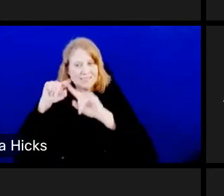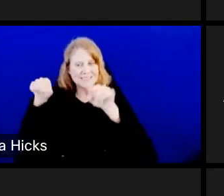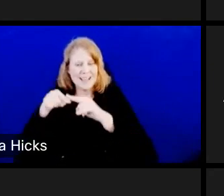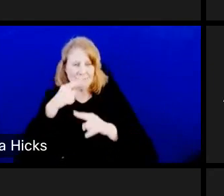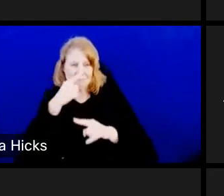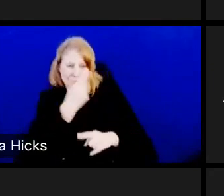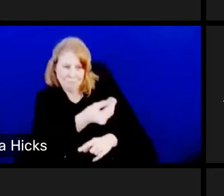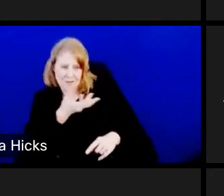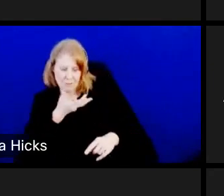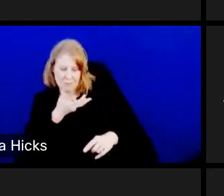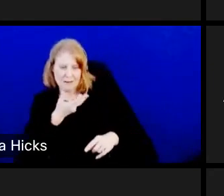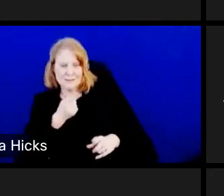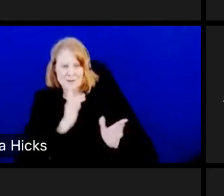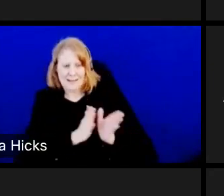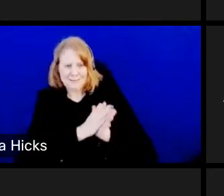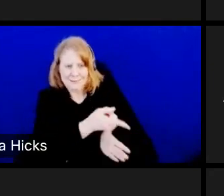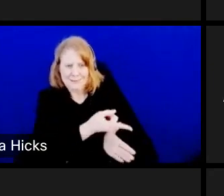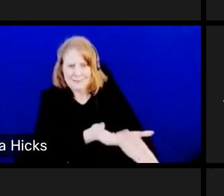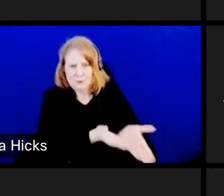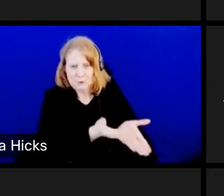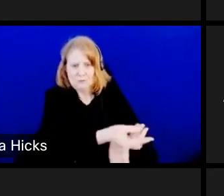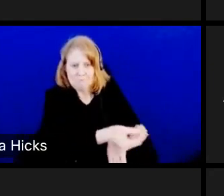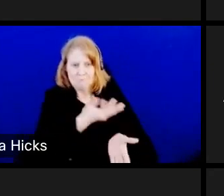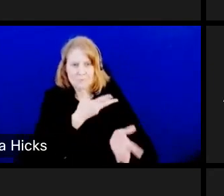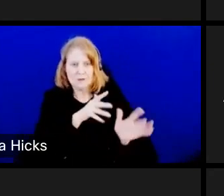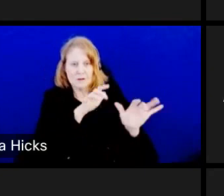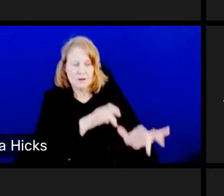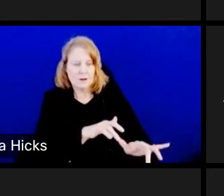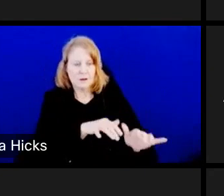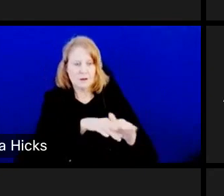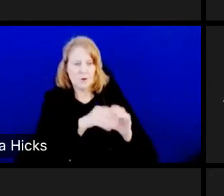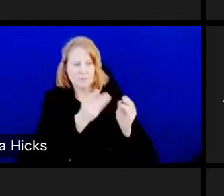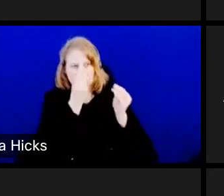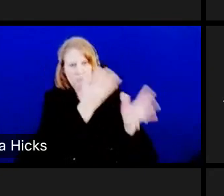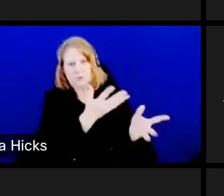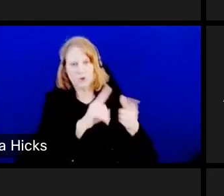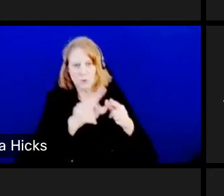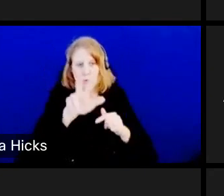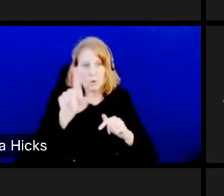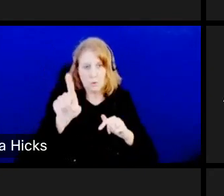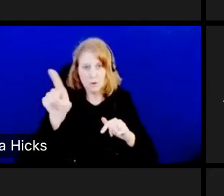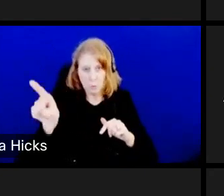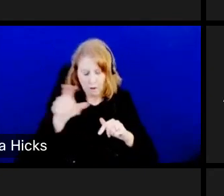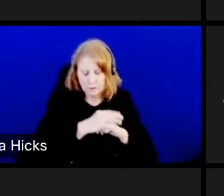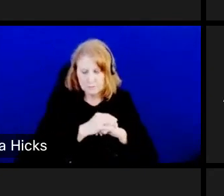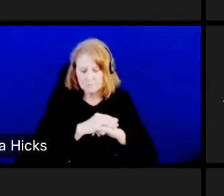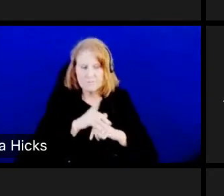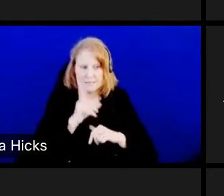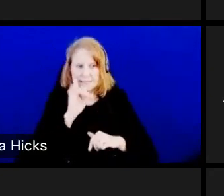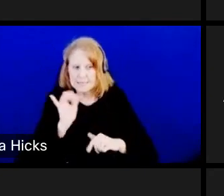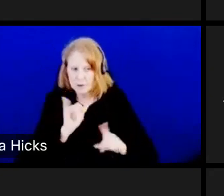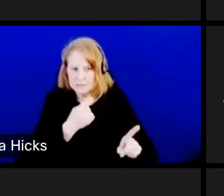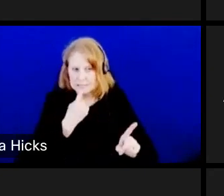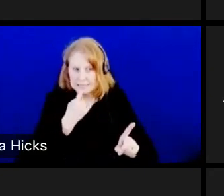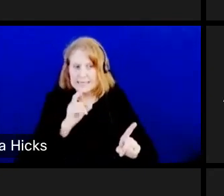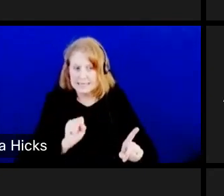would again ask and encourage that that information has been put into 311. And it sounds like from what I heard that I believe you said that it is,